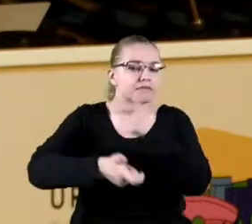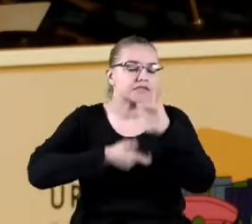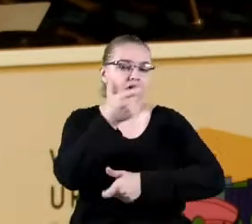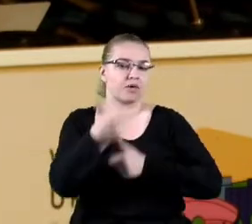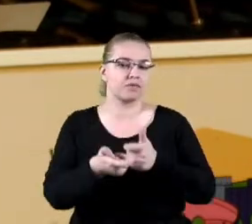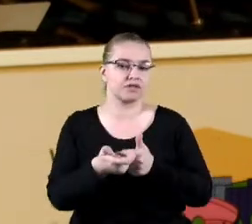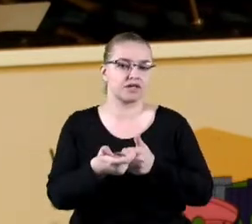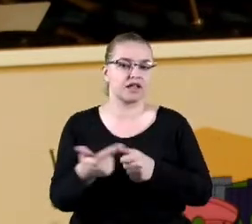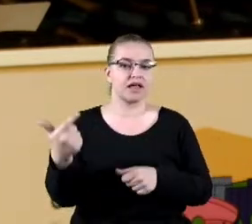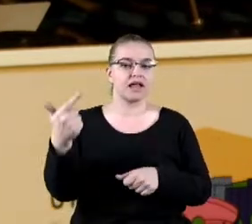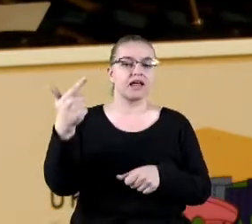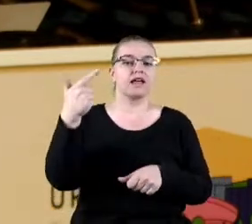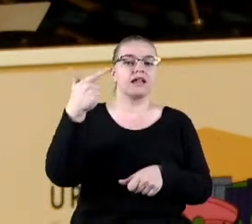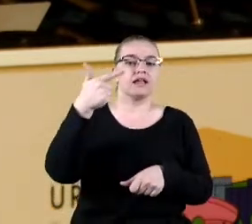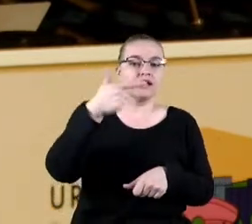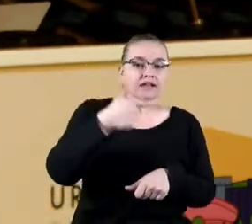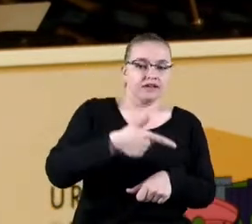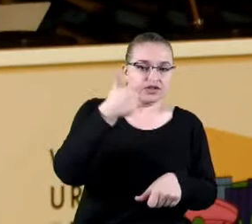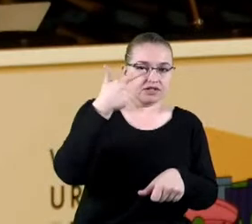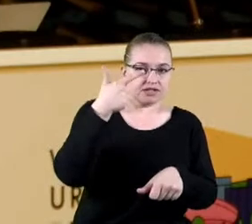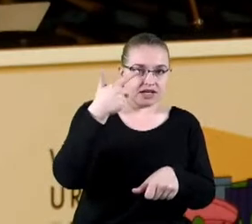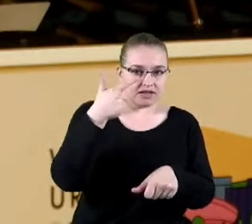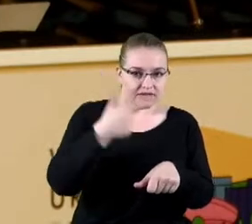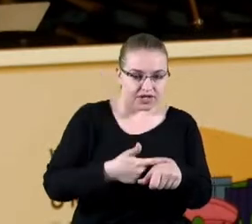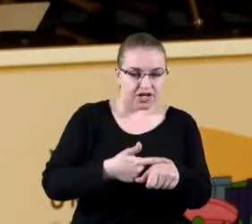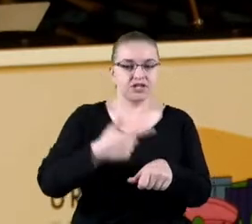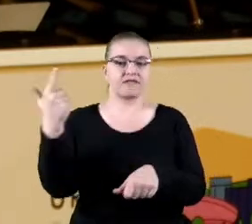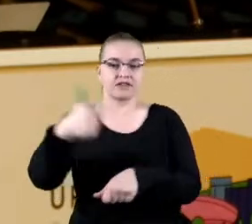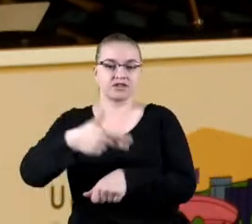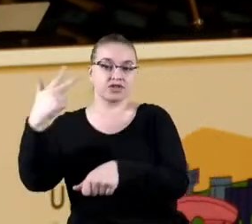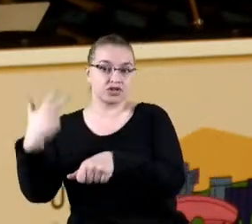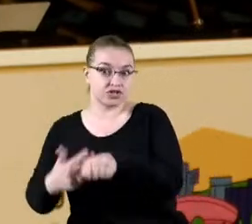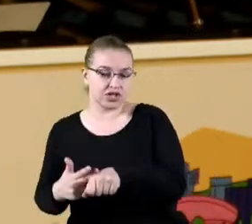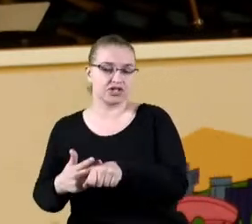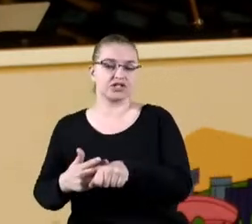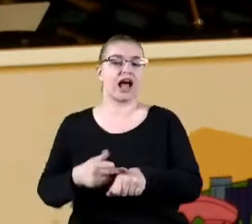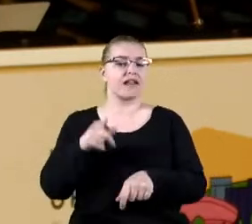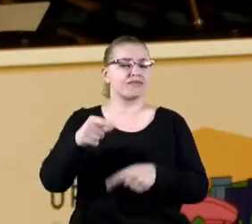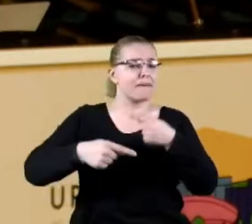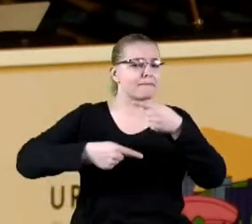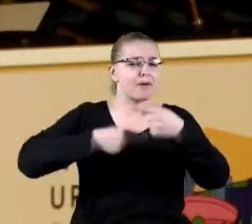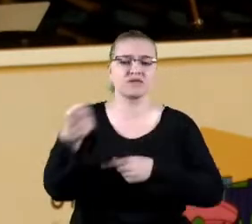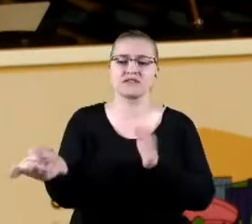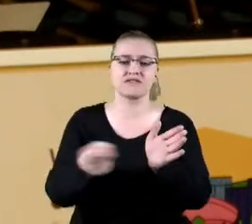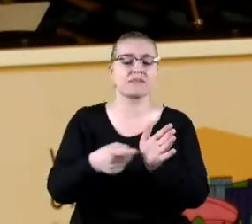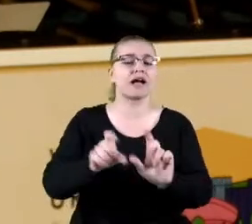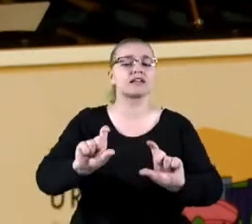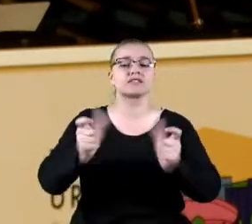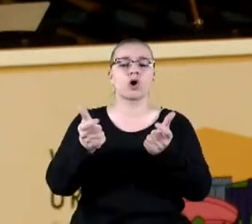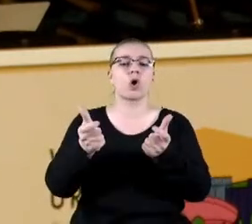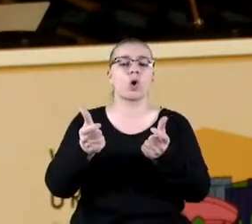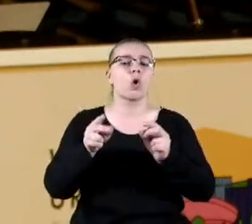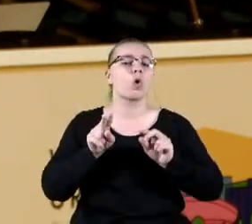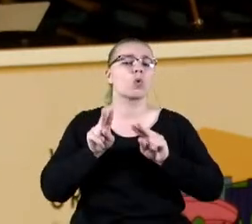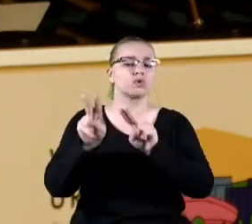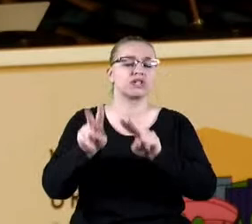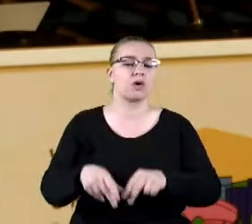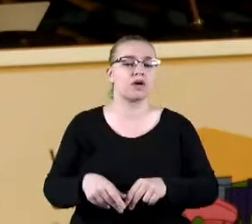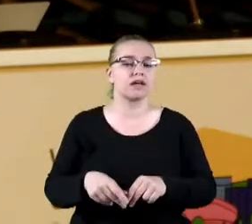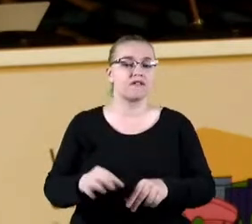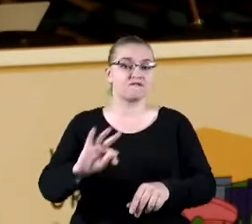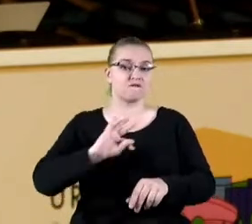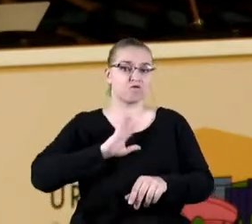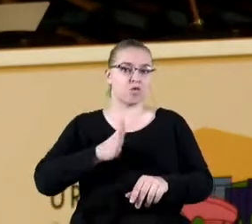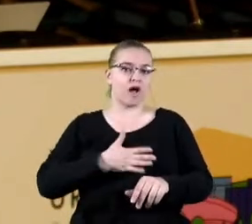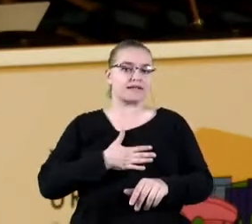new urban agenda. These processes, however, require participation, ownership,